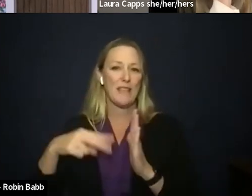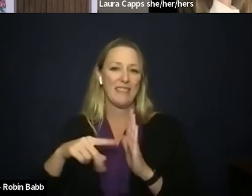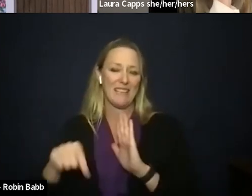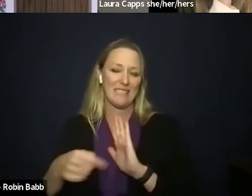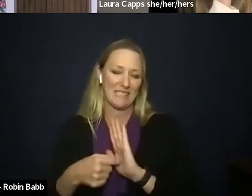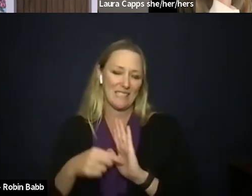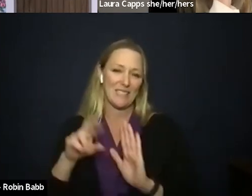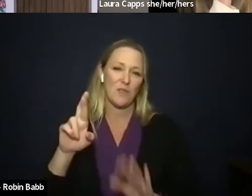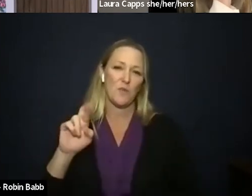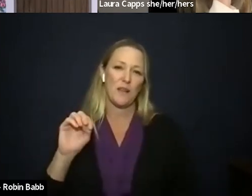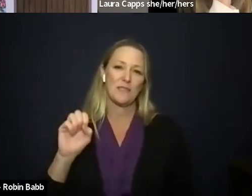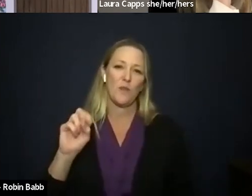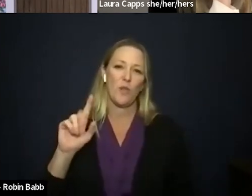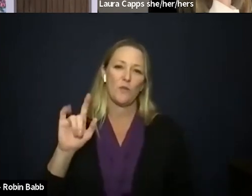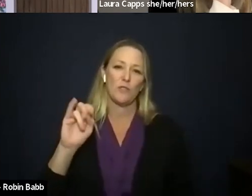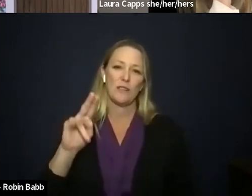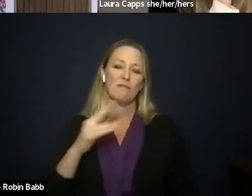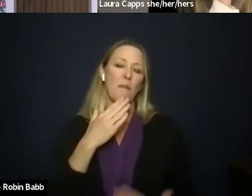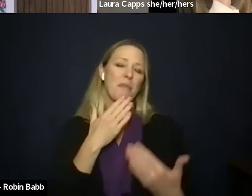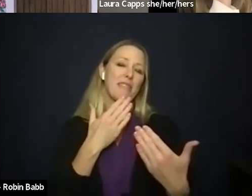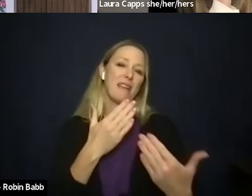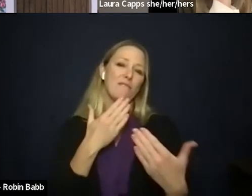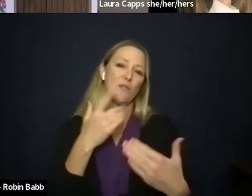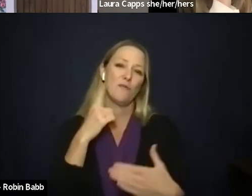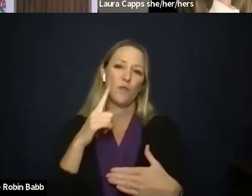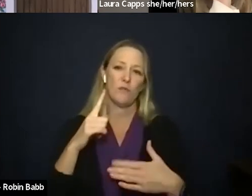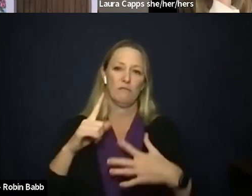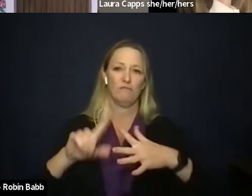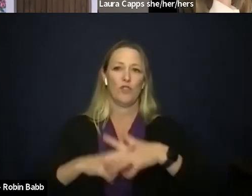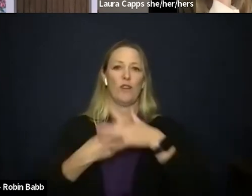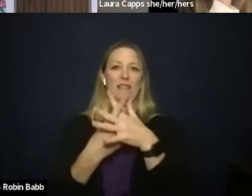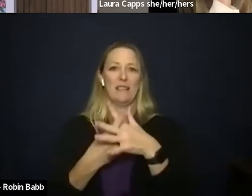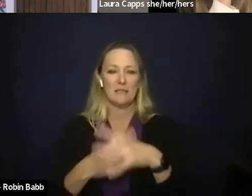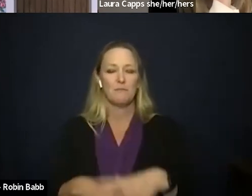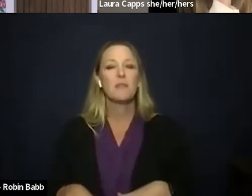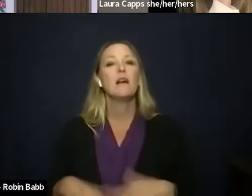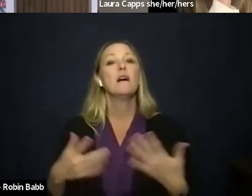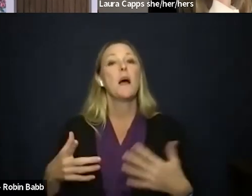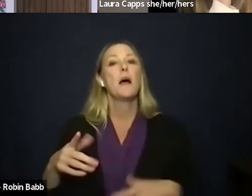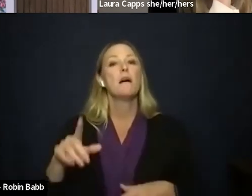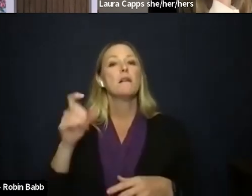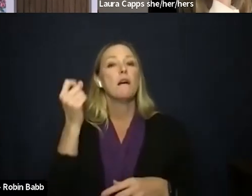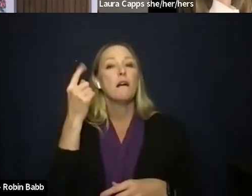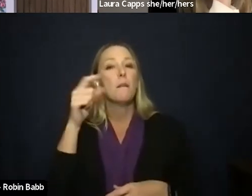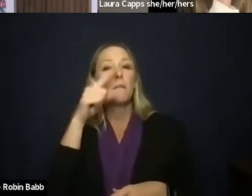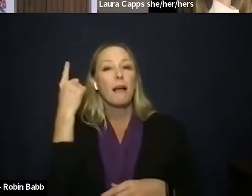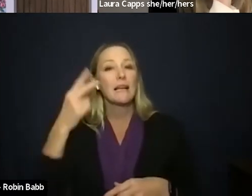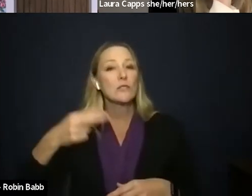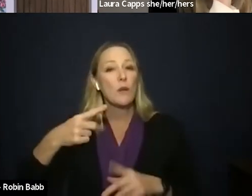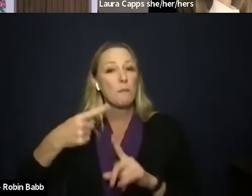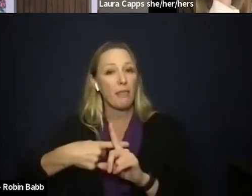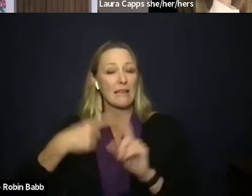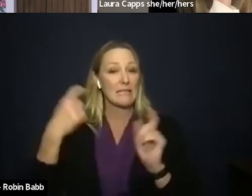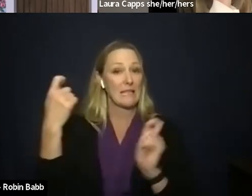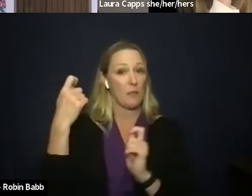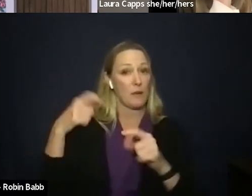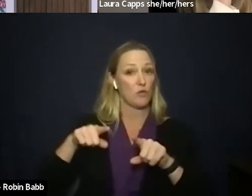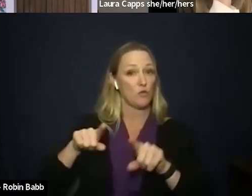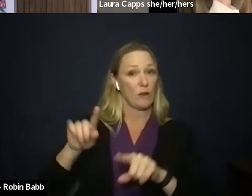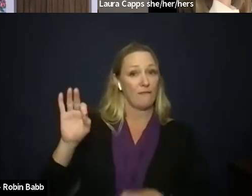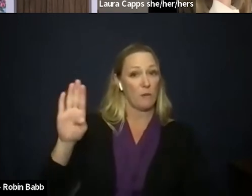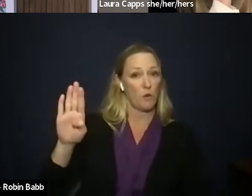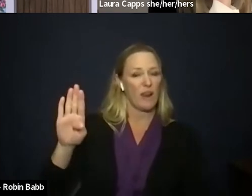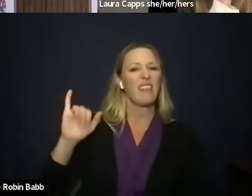i think for the honor and privilege to start us off whereas black history month celebrated during the month of february